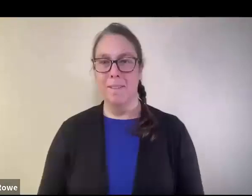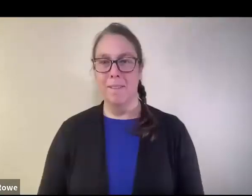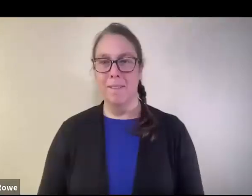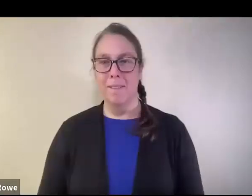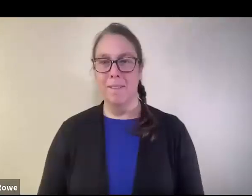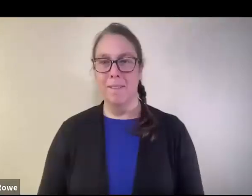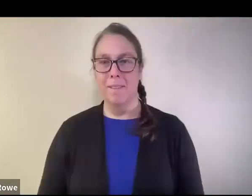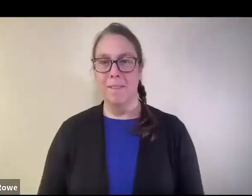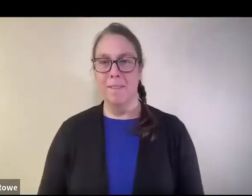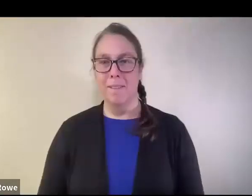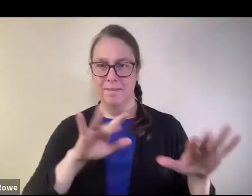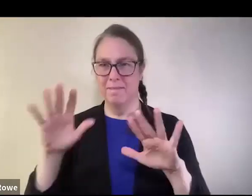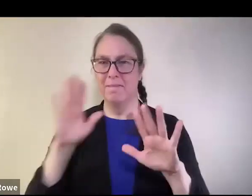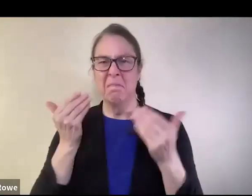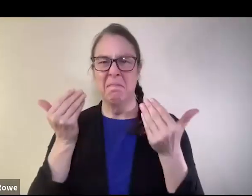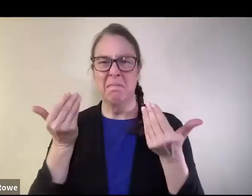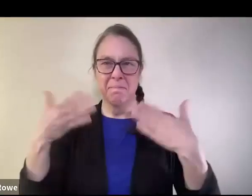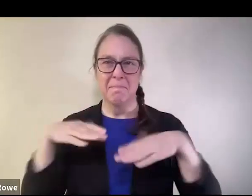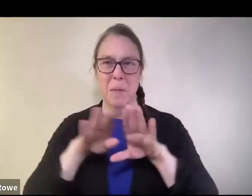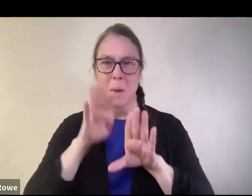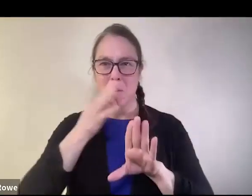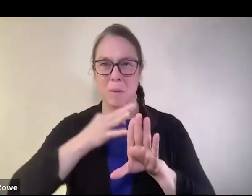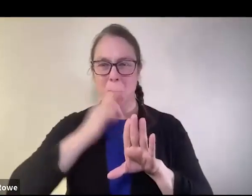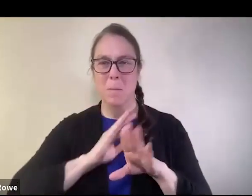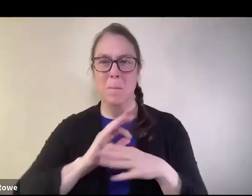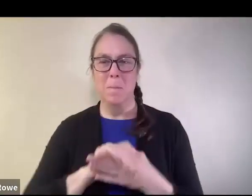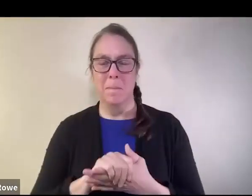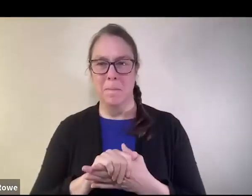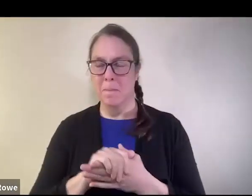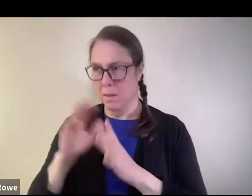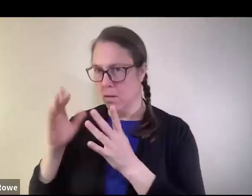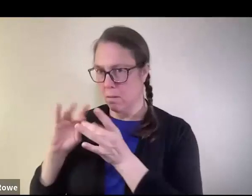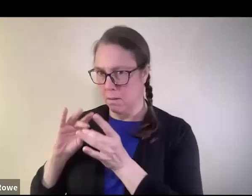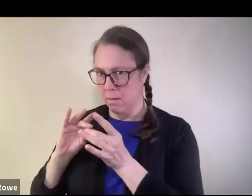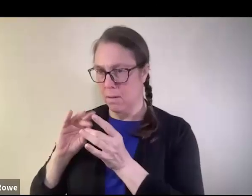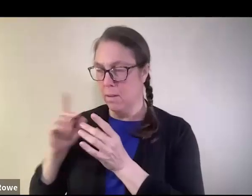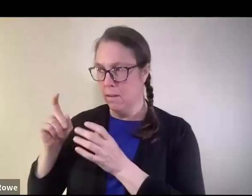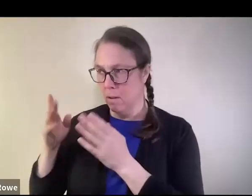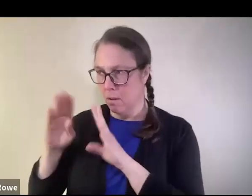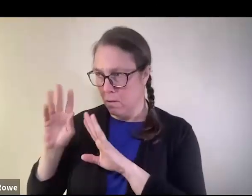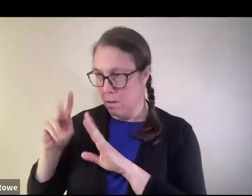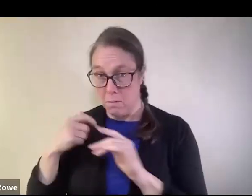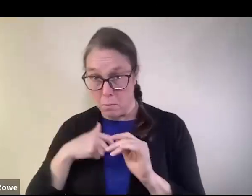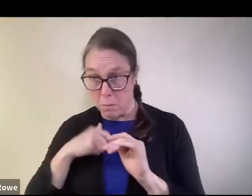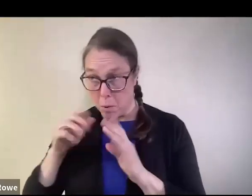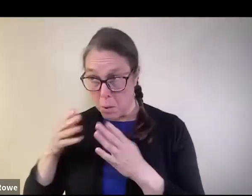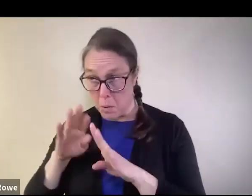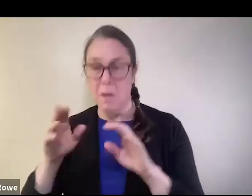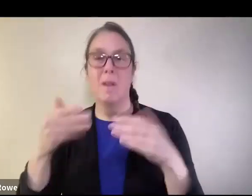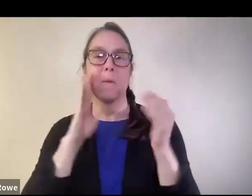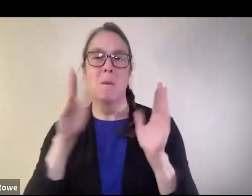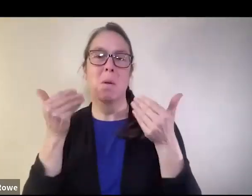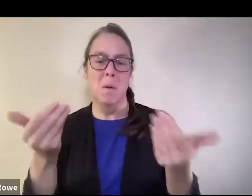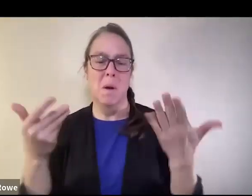Amanda. I think we're closing out. I think we're ready to close out. Are we closing out? Okay, we're gonna close it